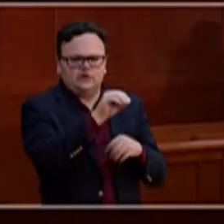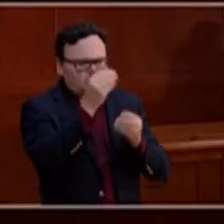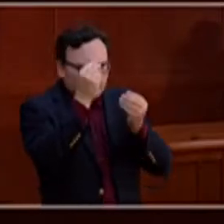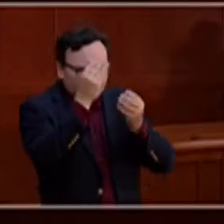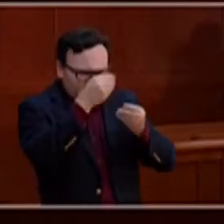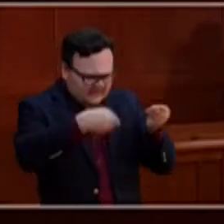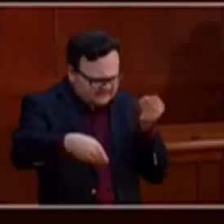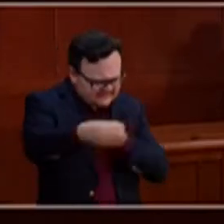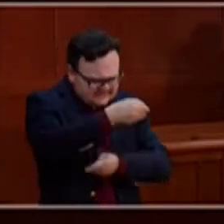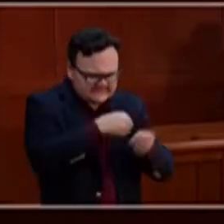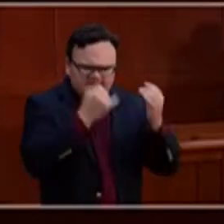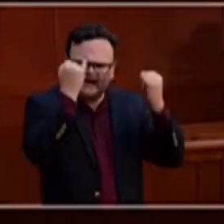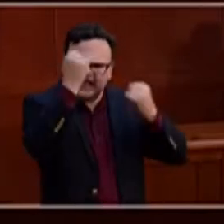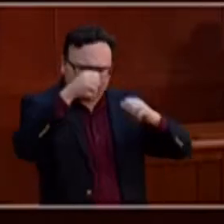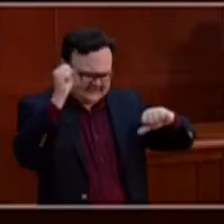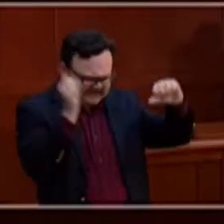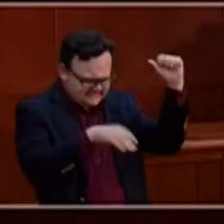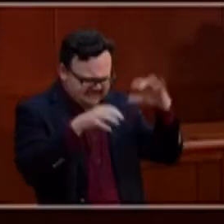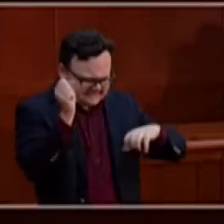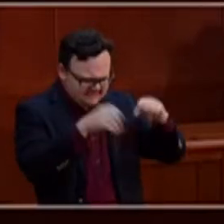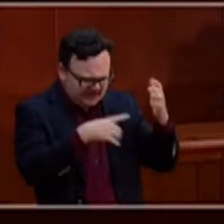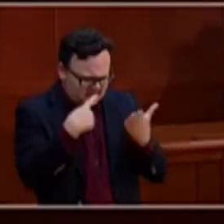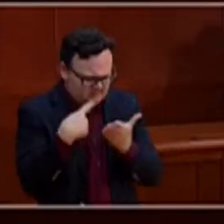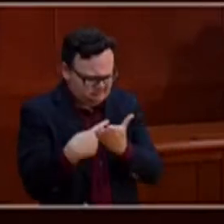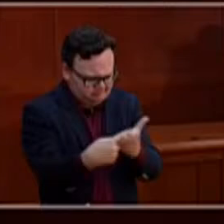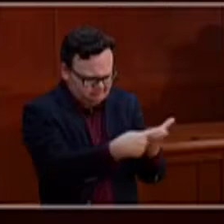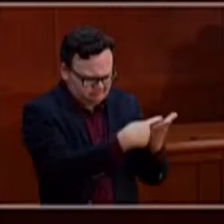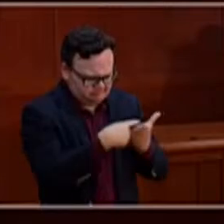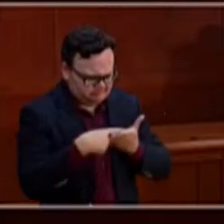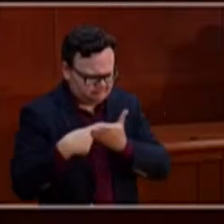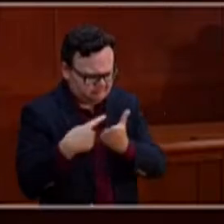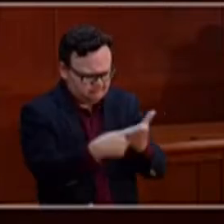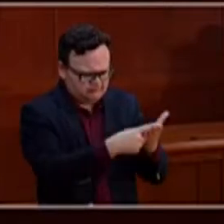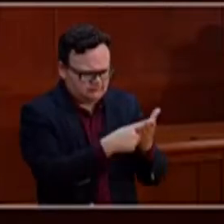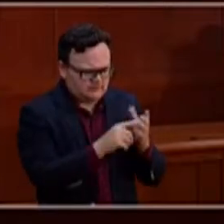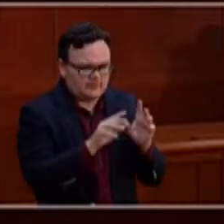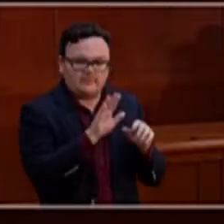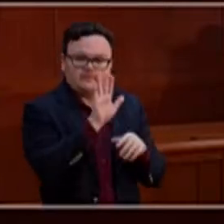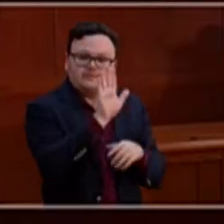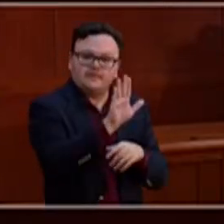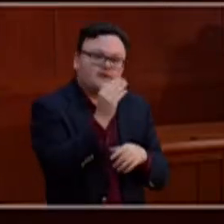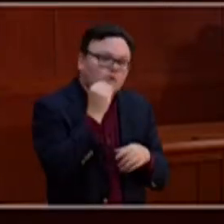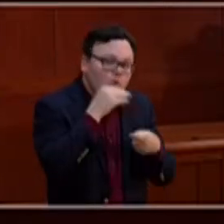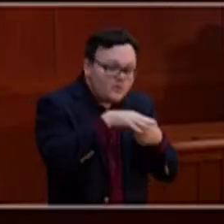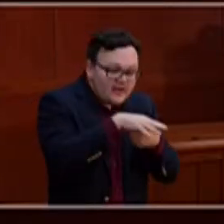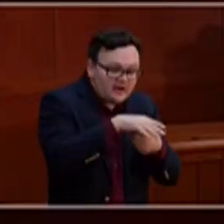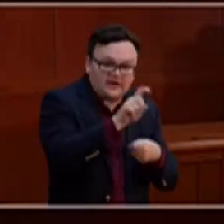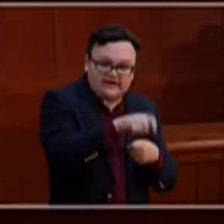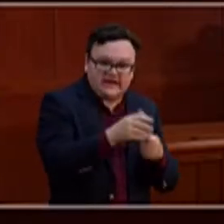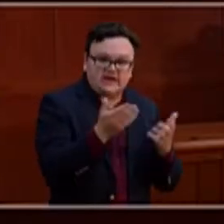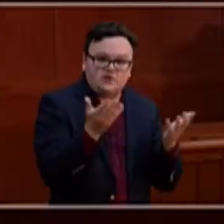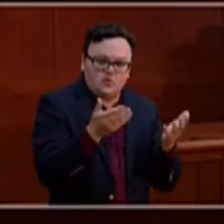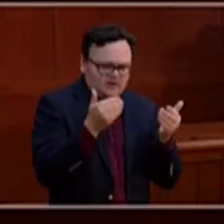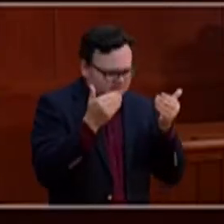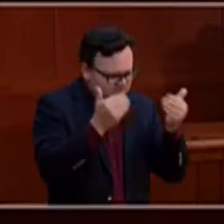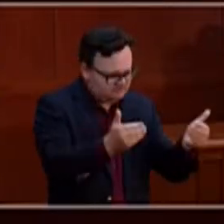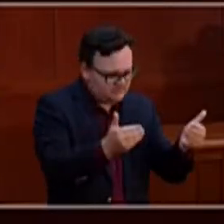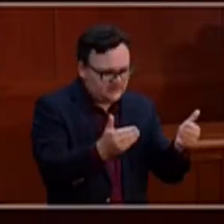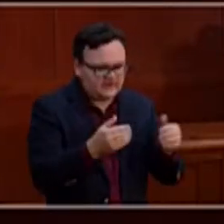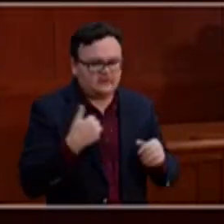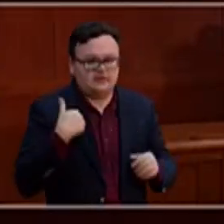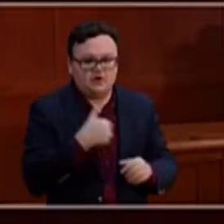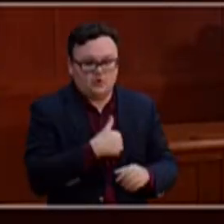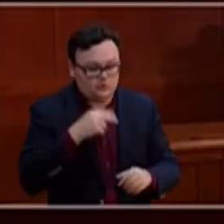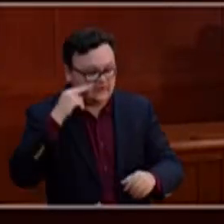with plans that respond to the needs of their region. And then we are here to support those efforts.